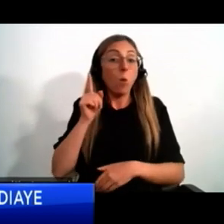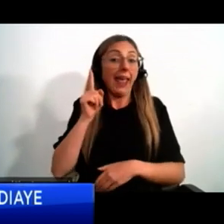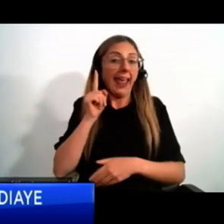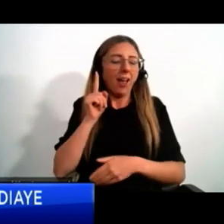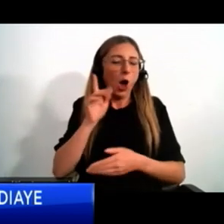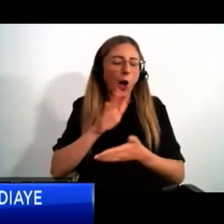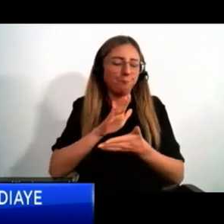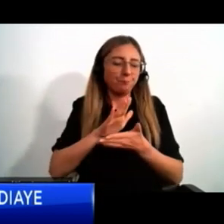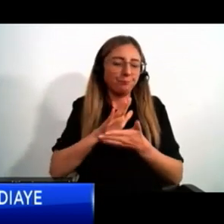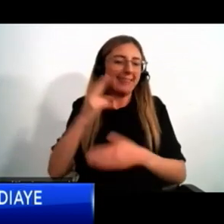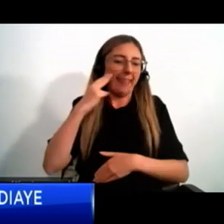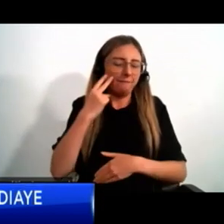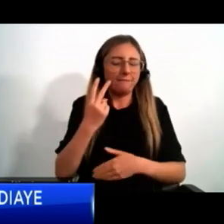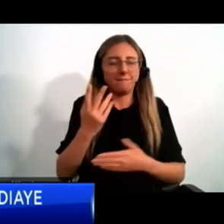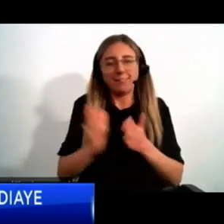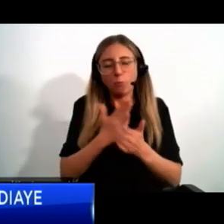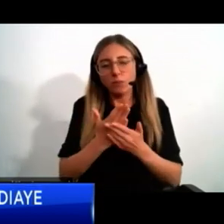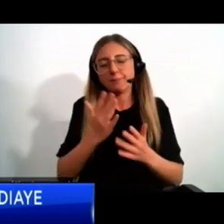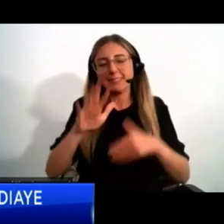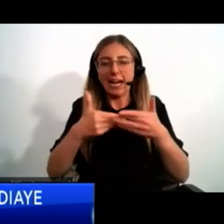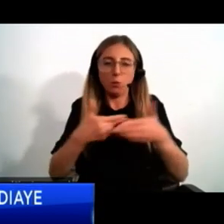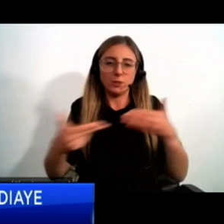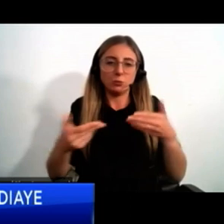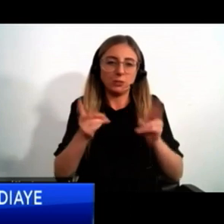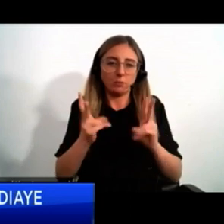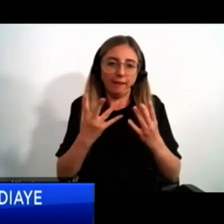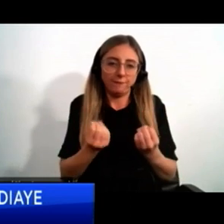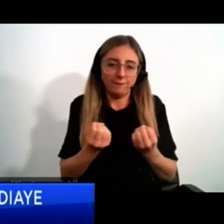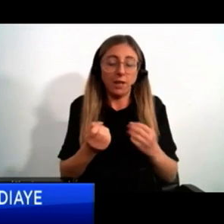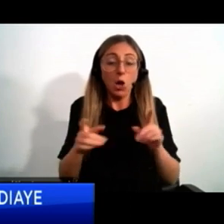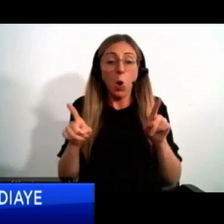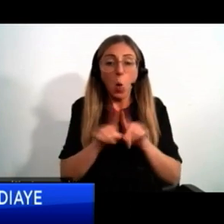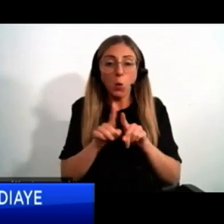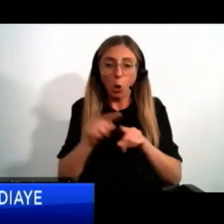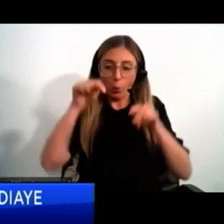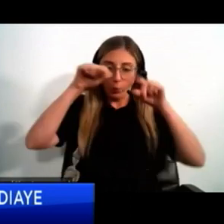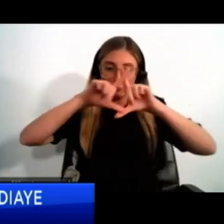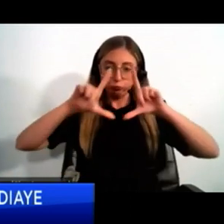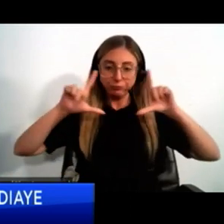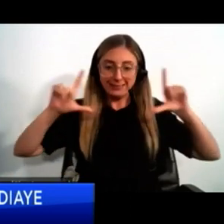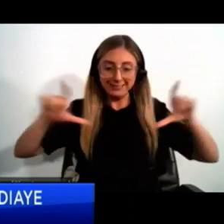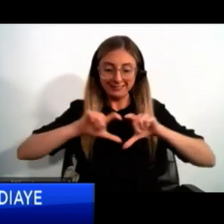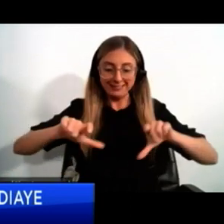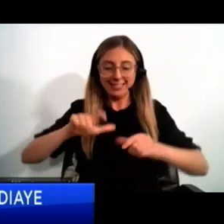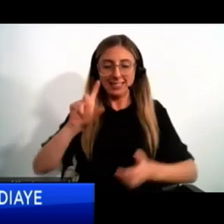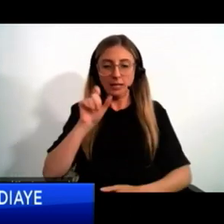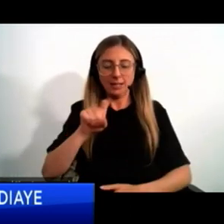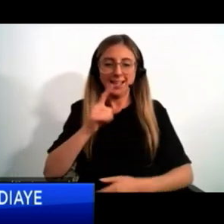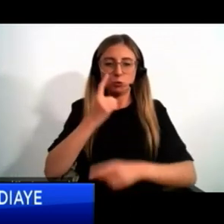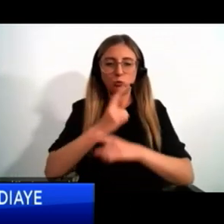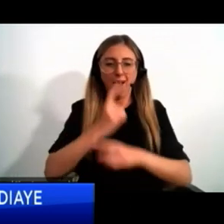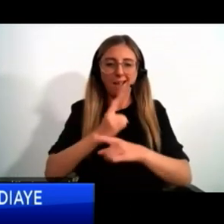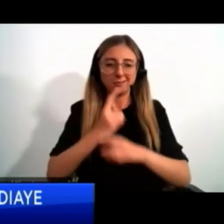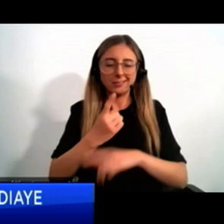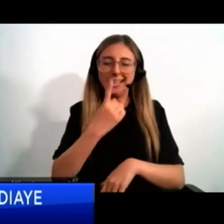impaired, we have sign language, as you should be able to see on your screen. There's also a chat box at the bottom of your screen. So please feel free to make